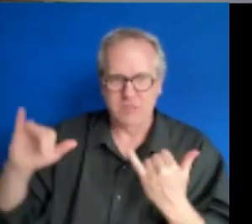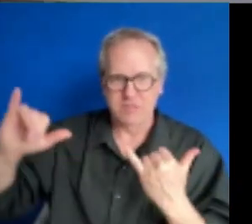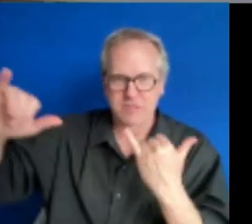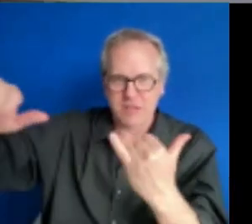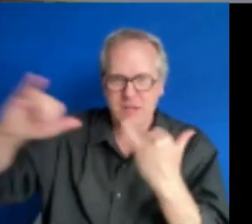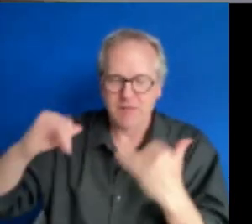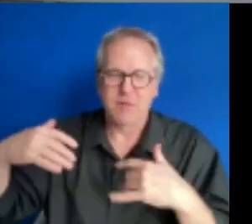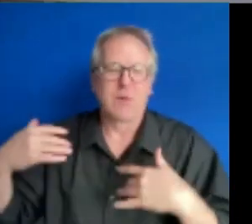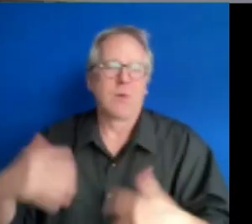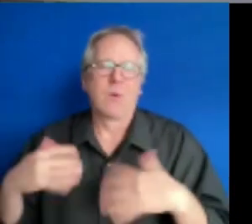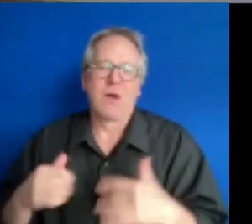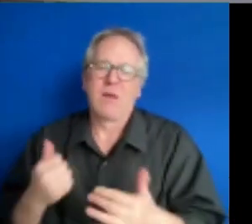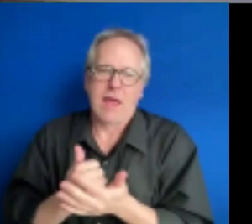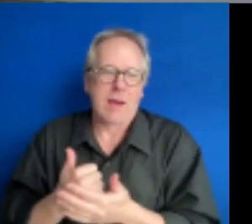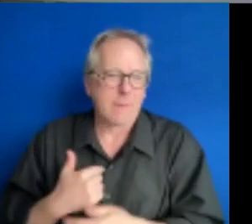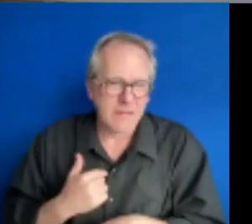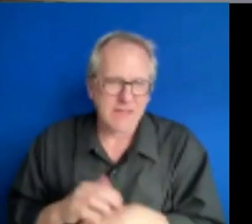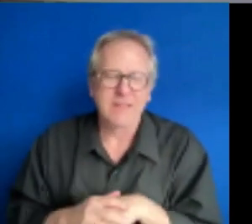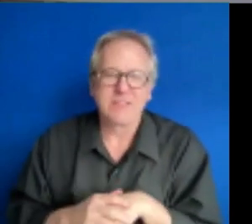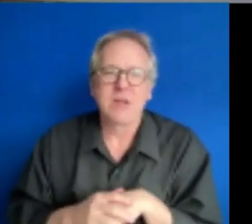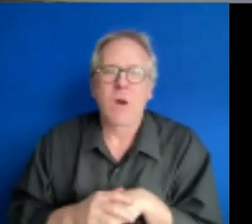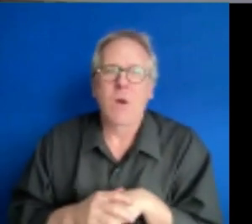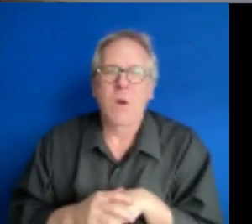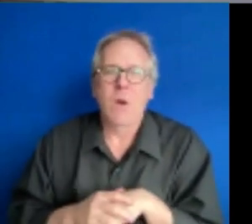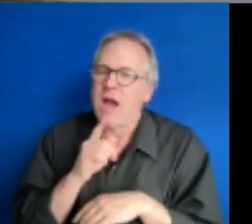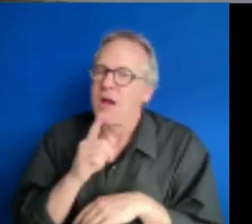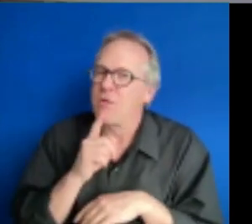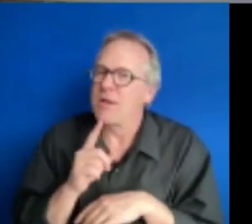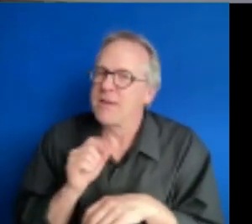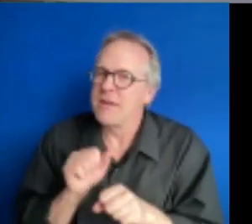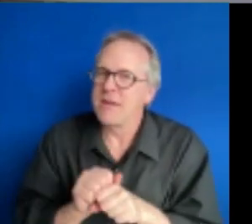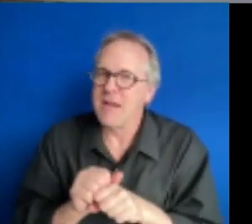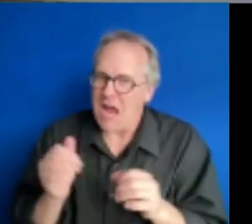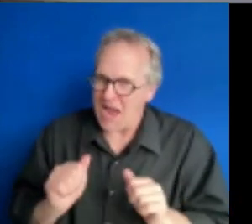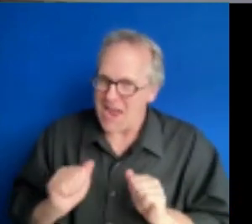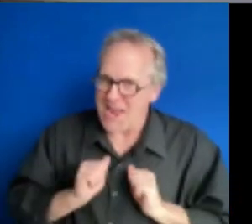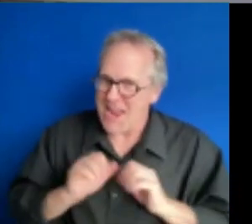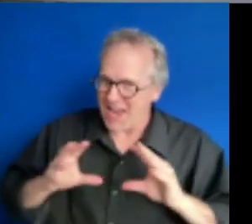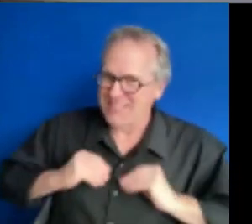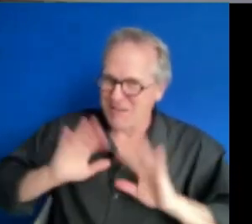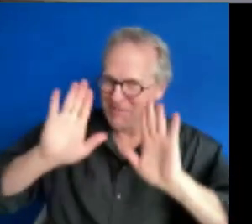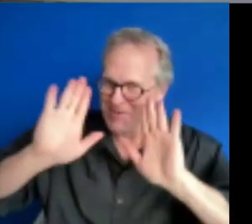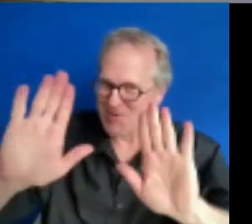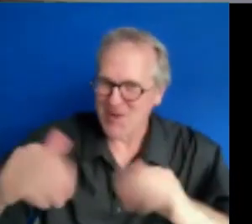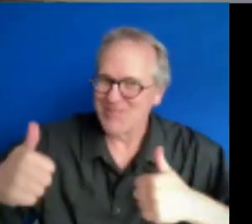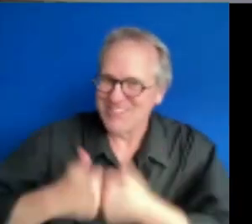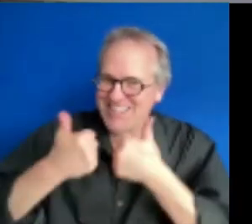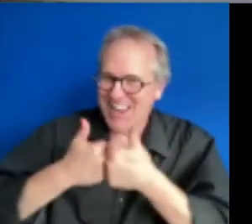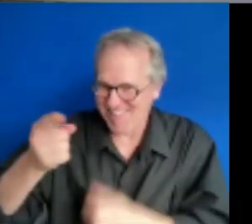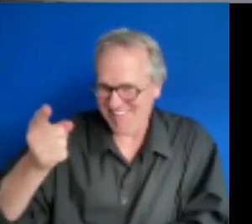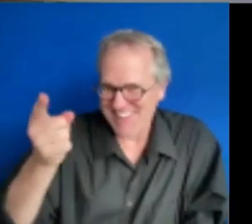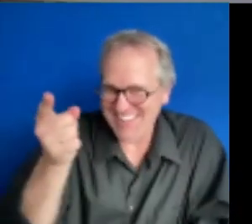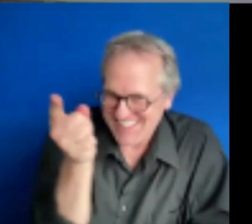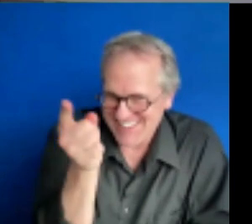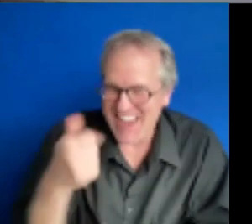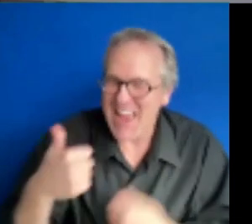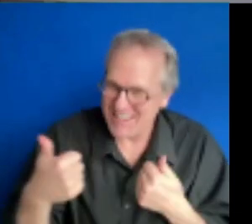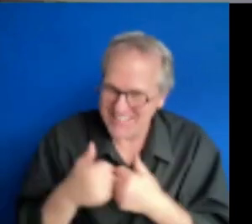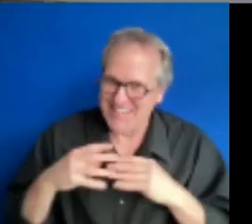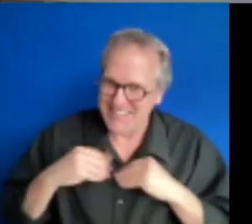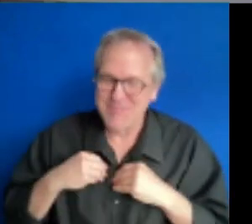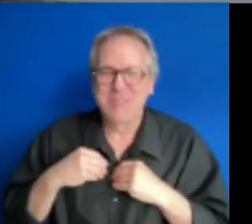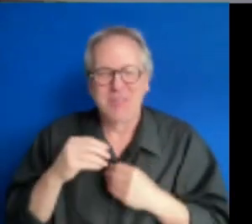the difference in the world. So I really believe, and I accept your challenge. of working